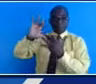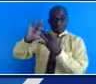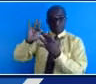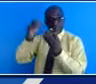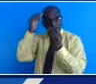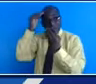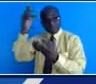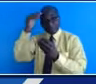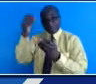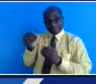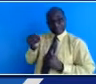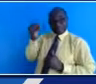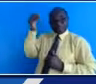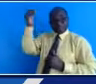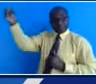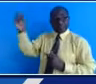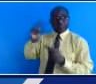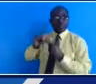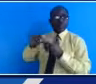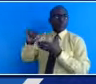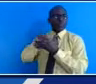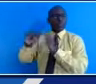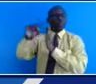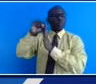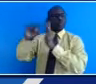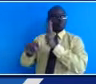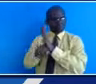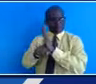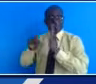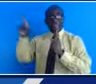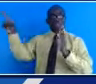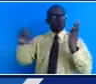will abide by it. And that, again, is at